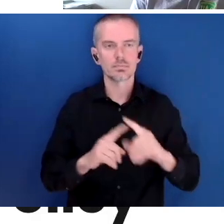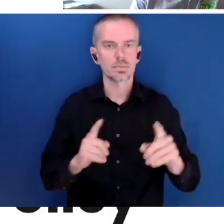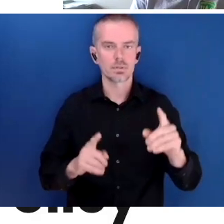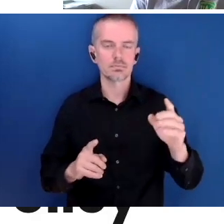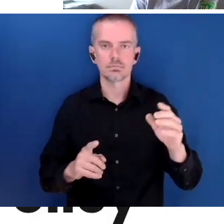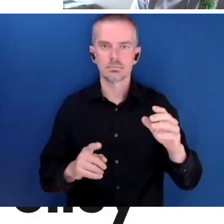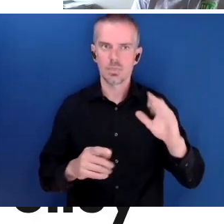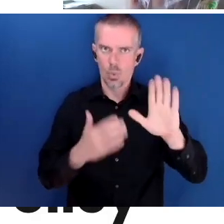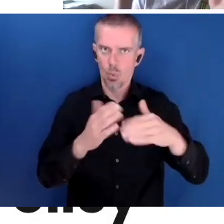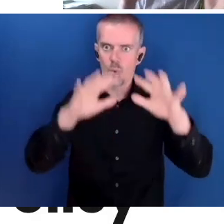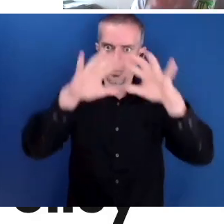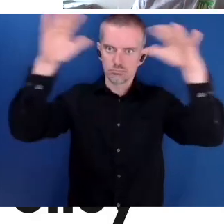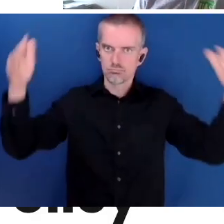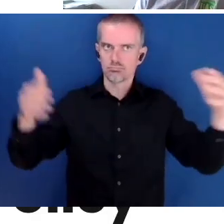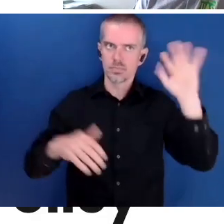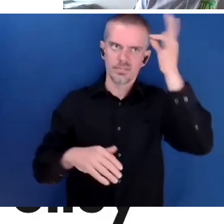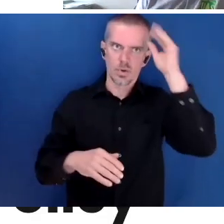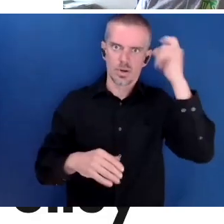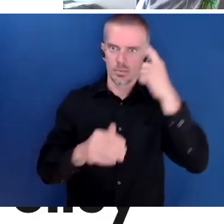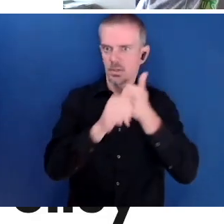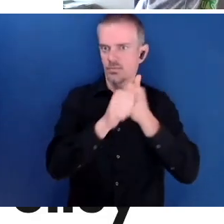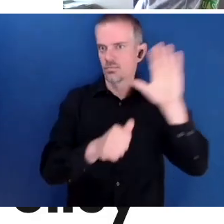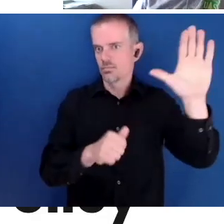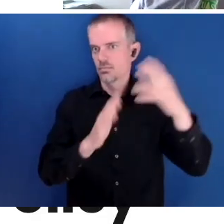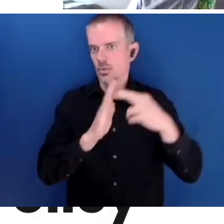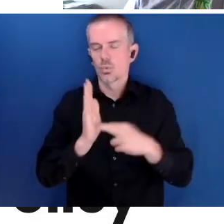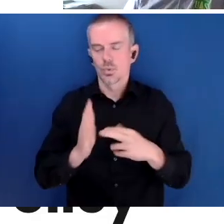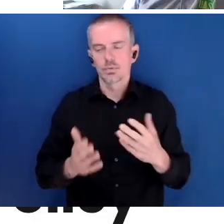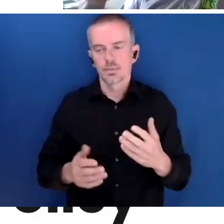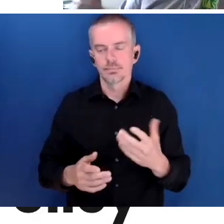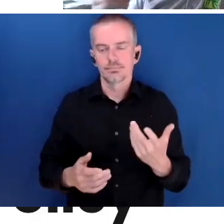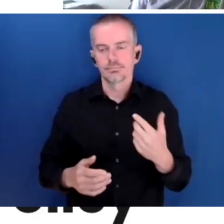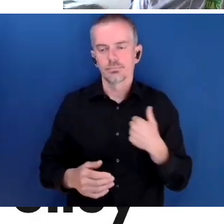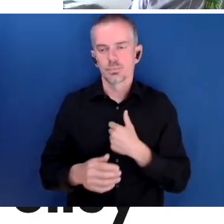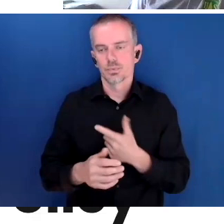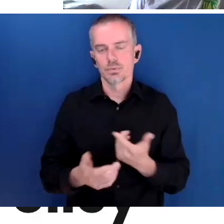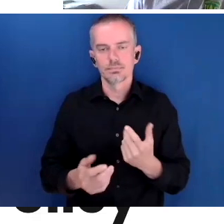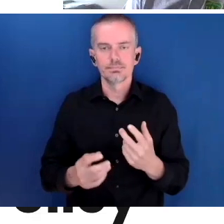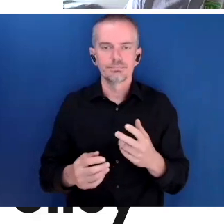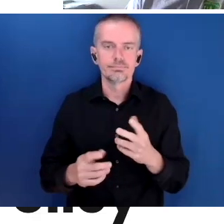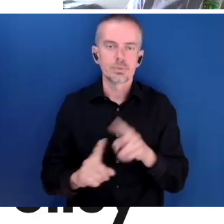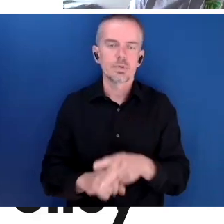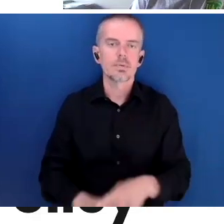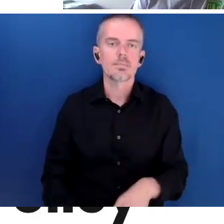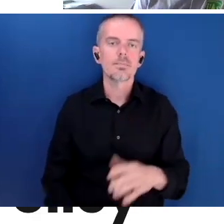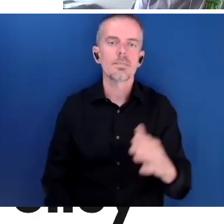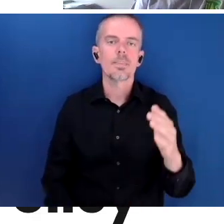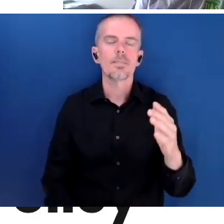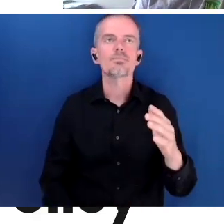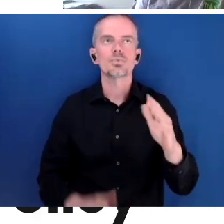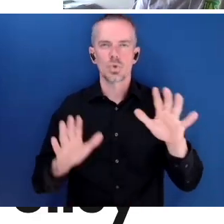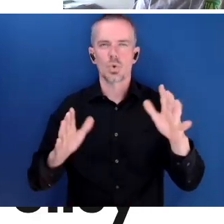to the federal government as a whole, but those broader rules. Then as kind of we step down from those kind of